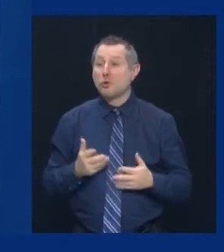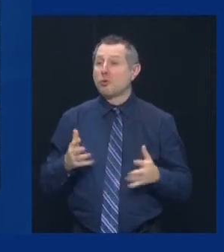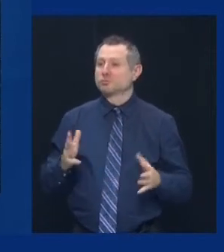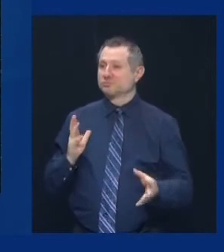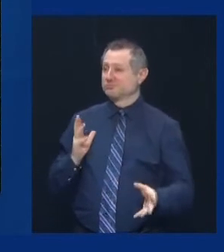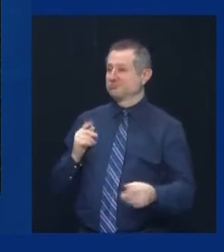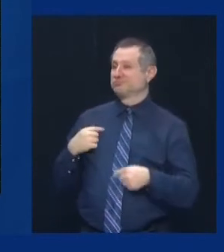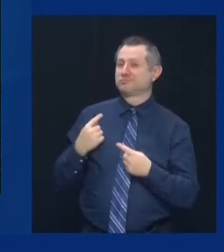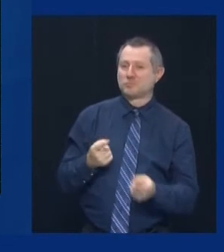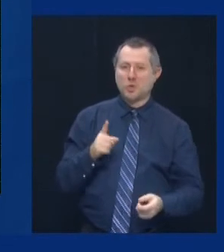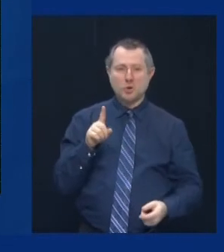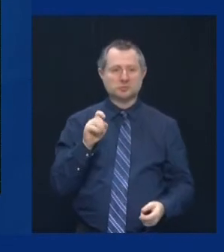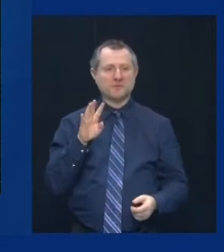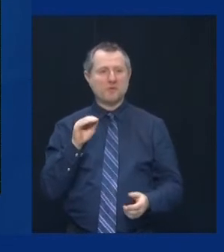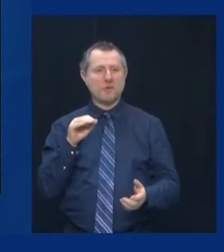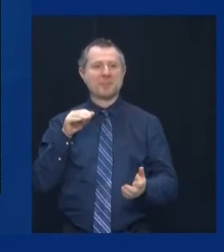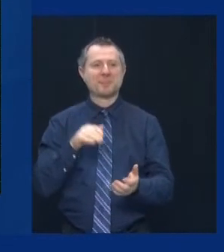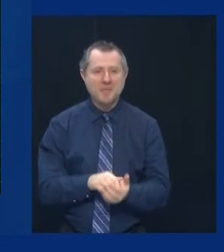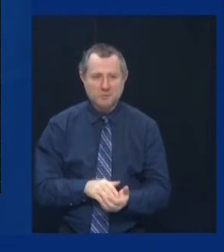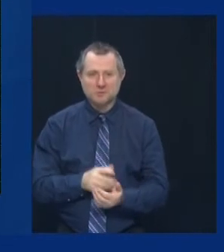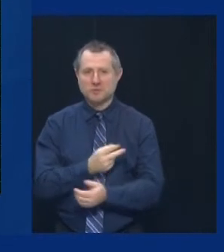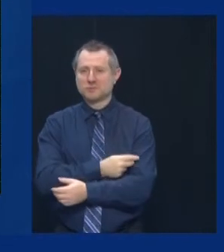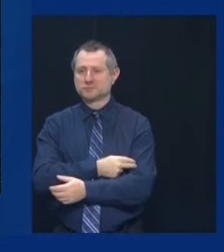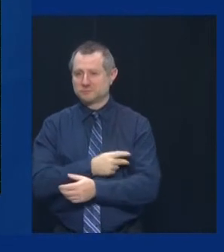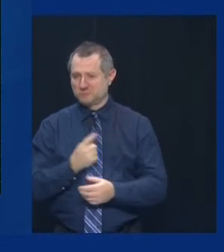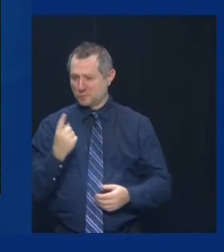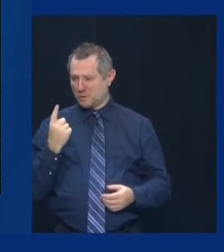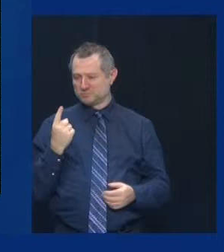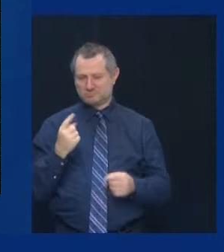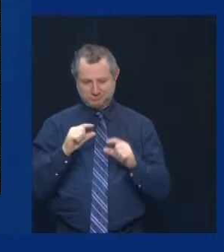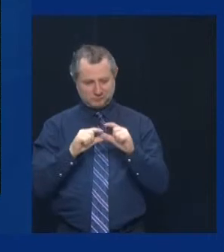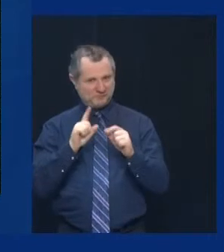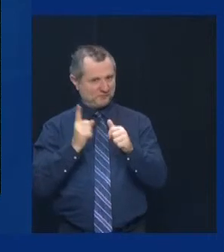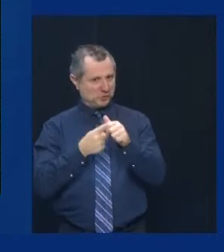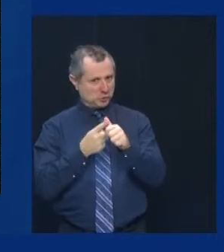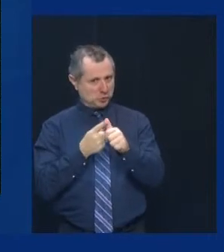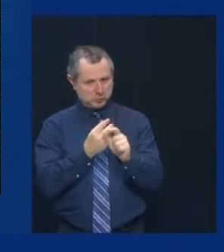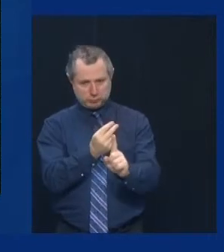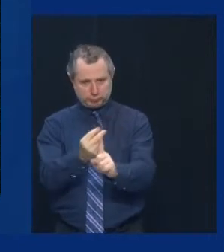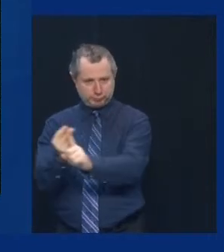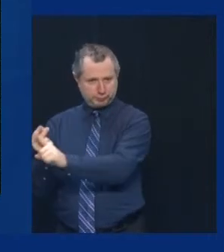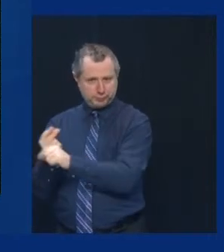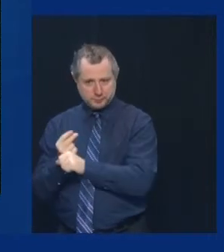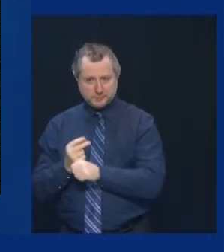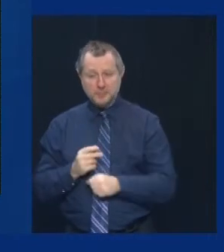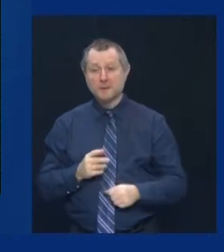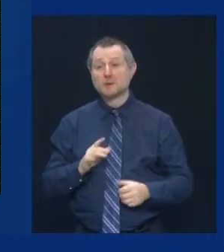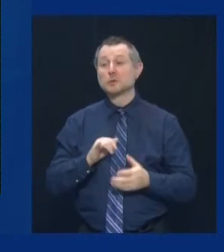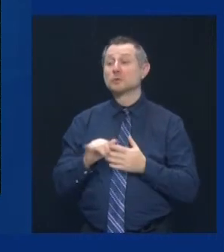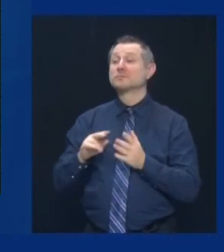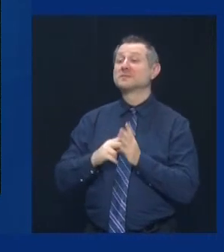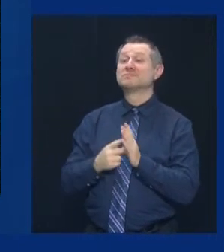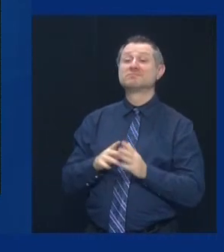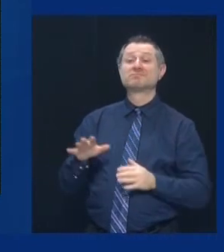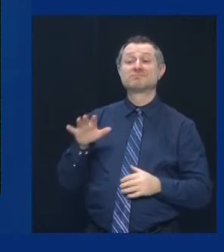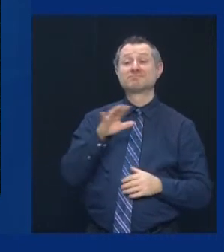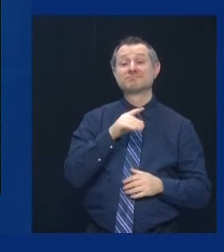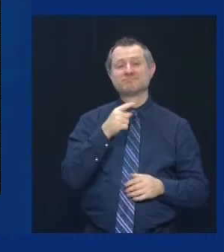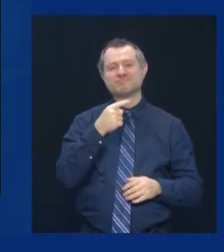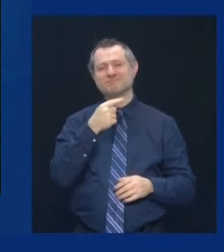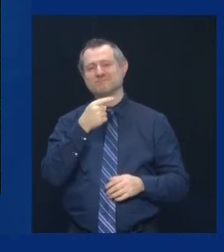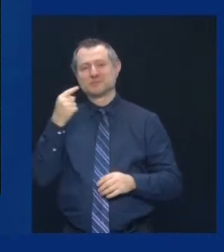140,000 New Yorkers have already received one vaccine. That would put New York at the top of